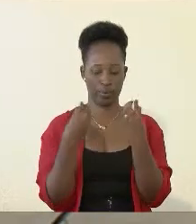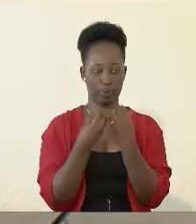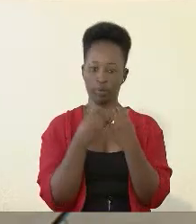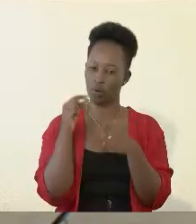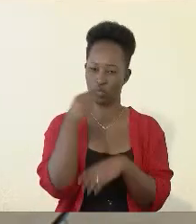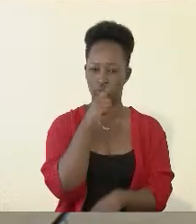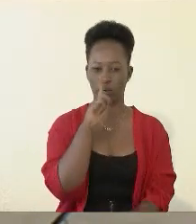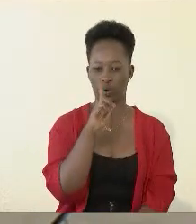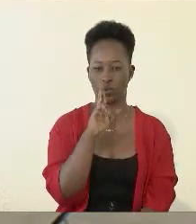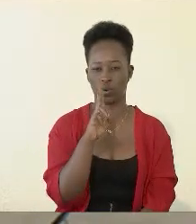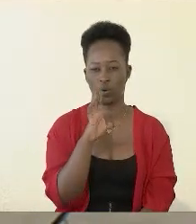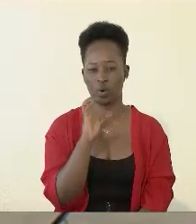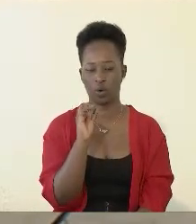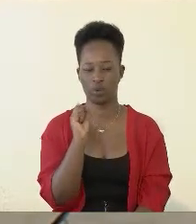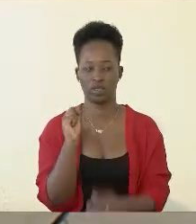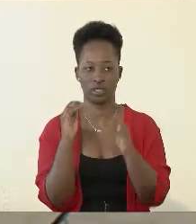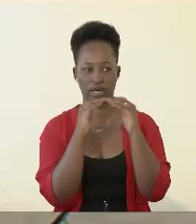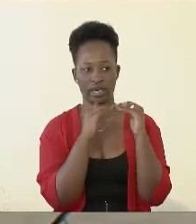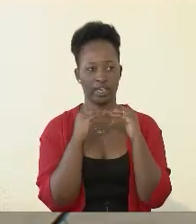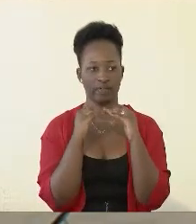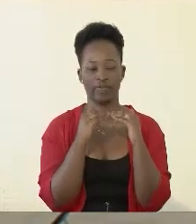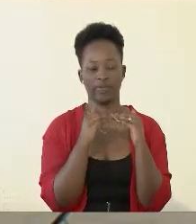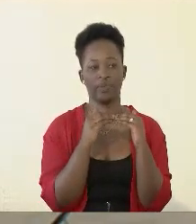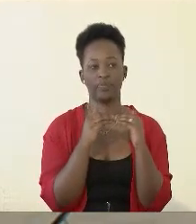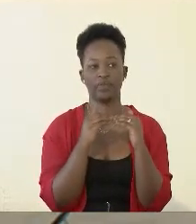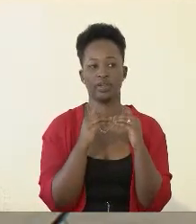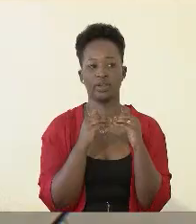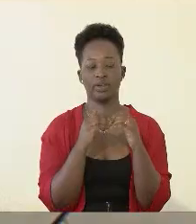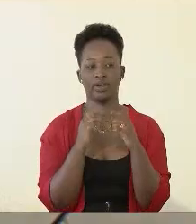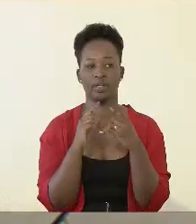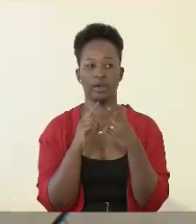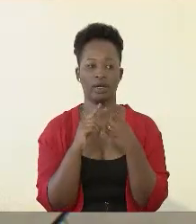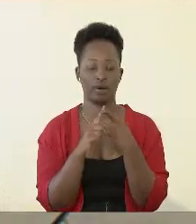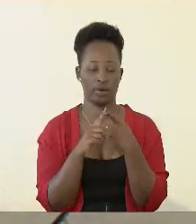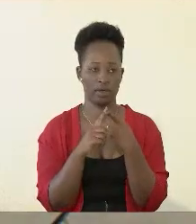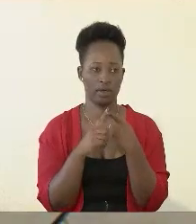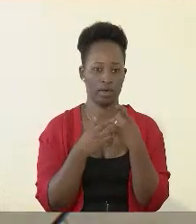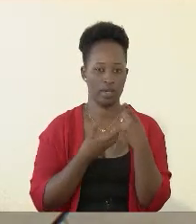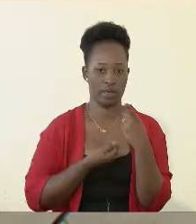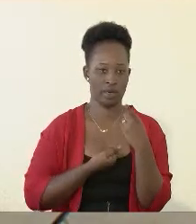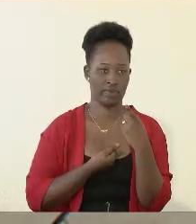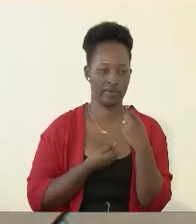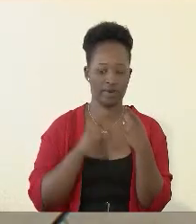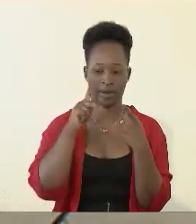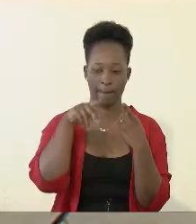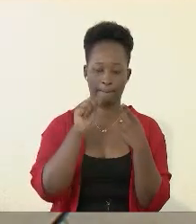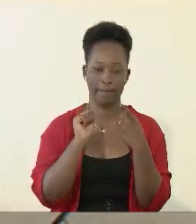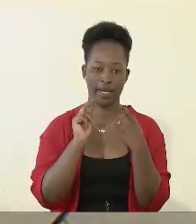level or the glucose concentration in the blood we have, number 1 is the